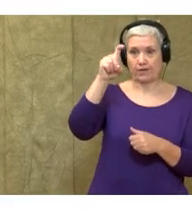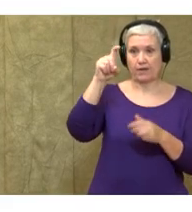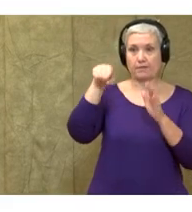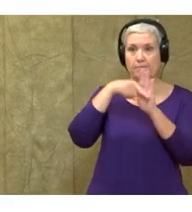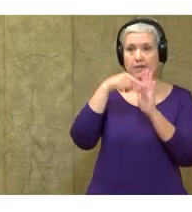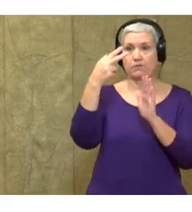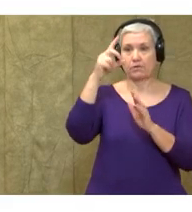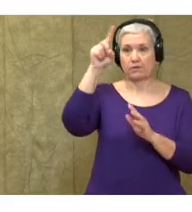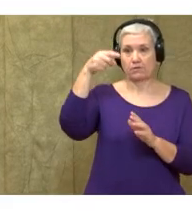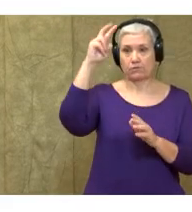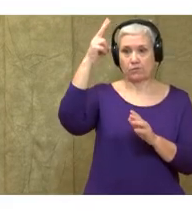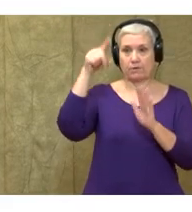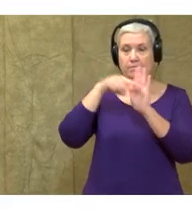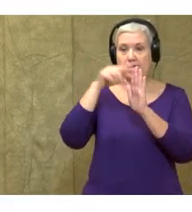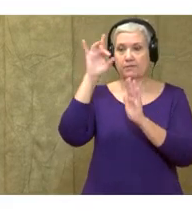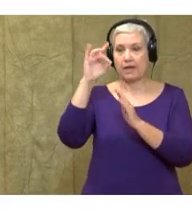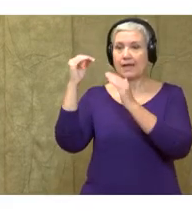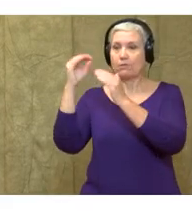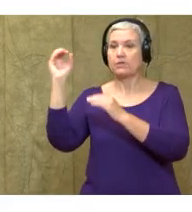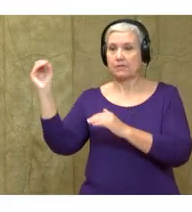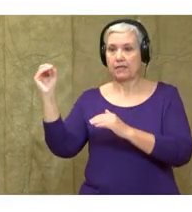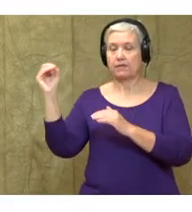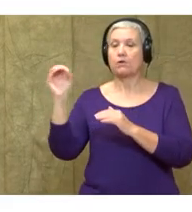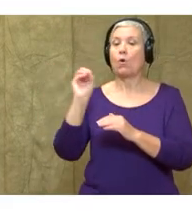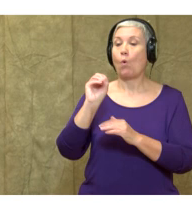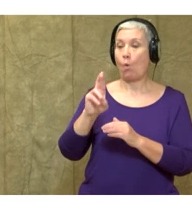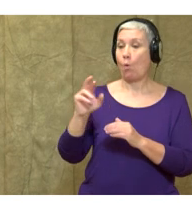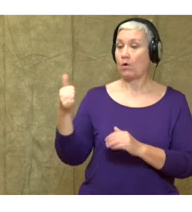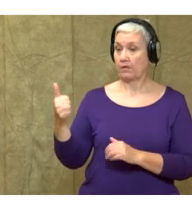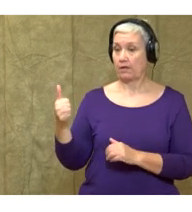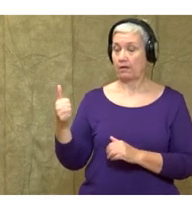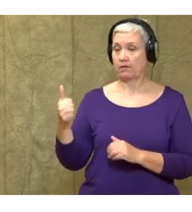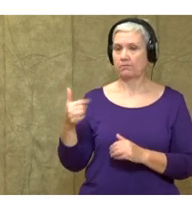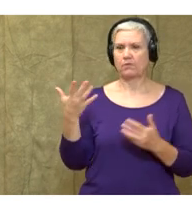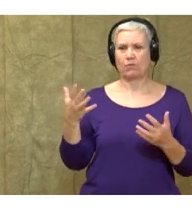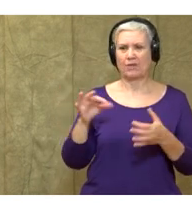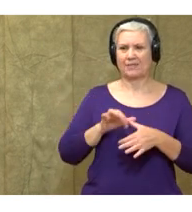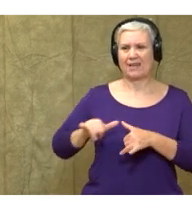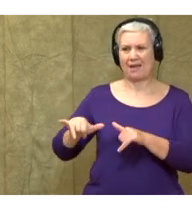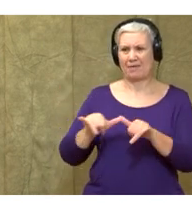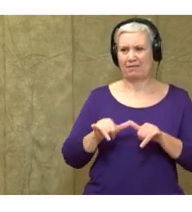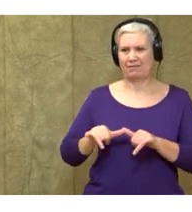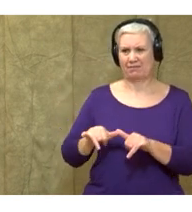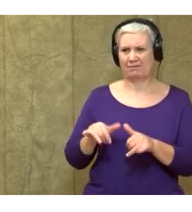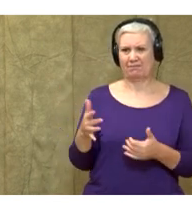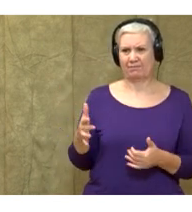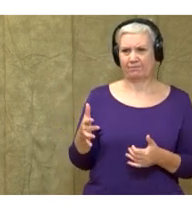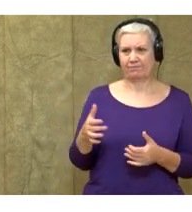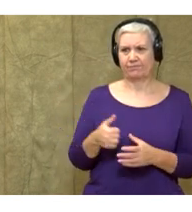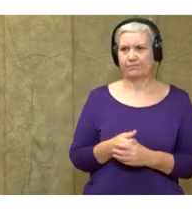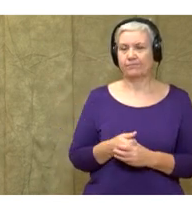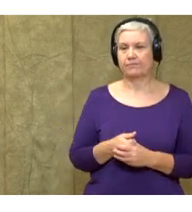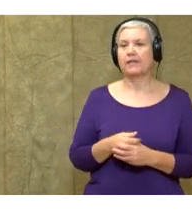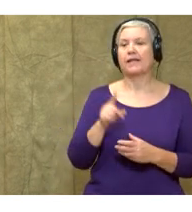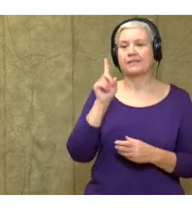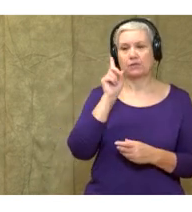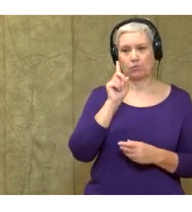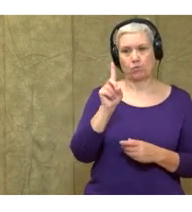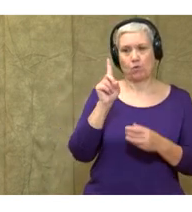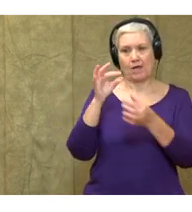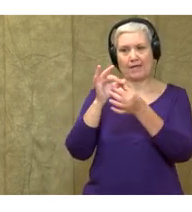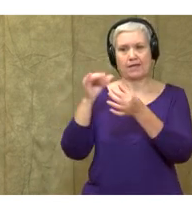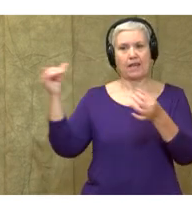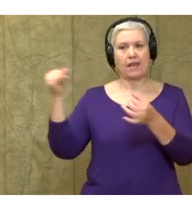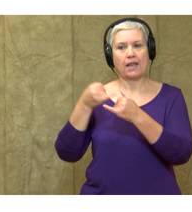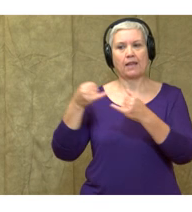squared minus 8 is equal to 0 or is equal to 10, what do they have in common? And what that is that they've got